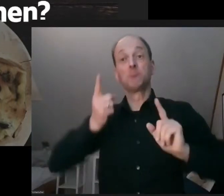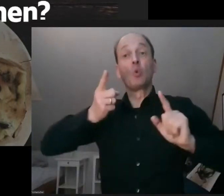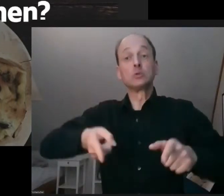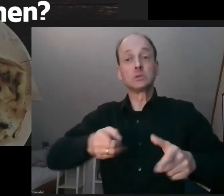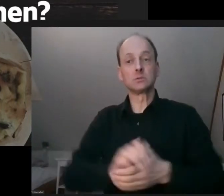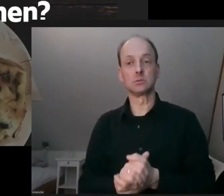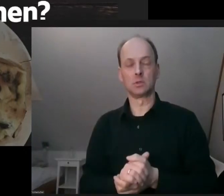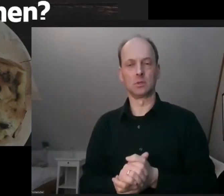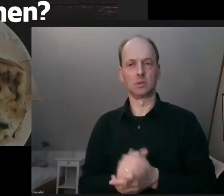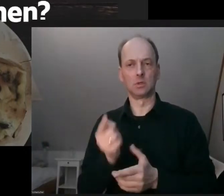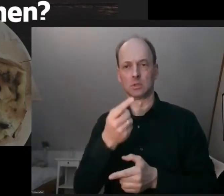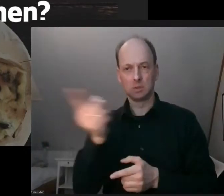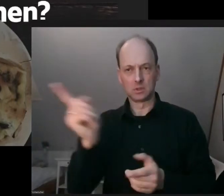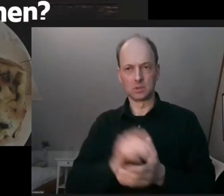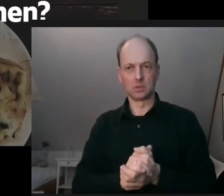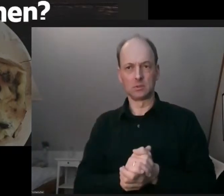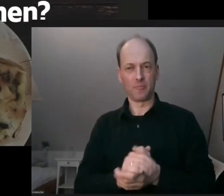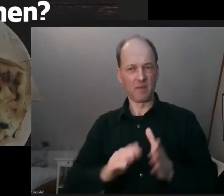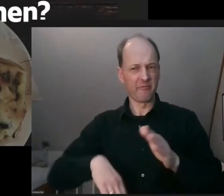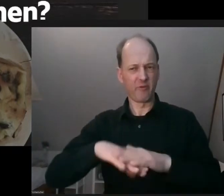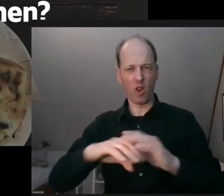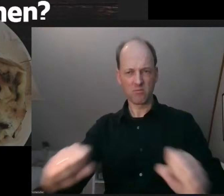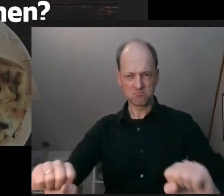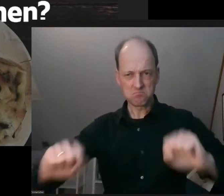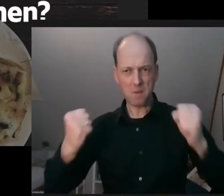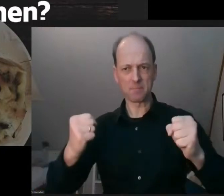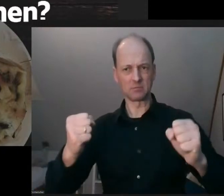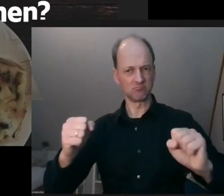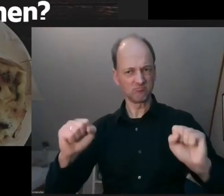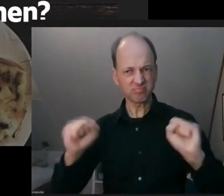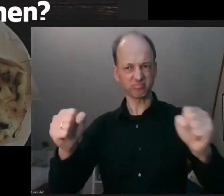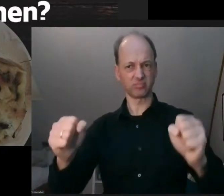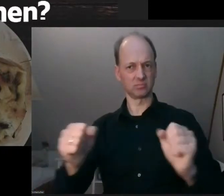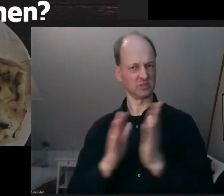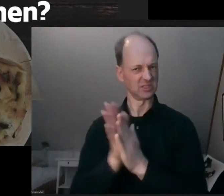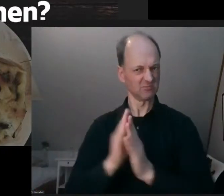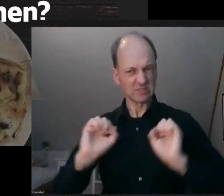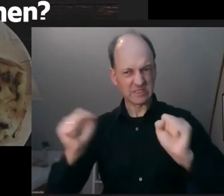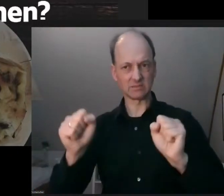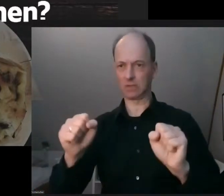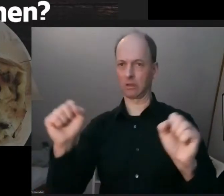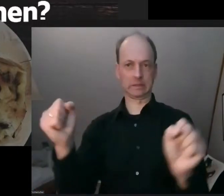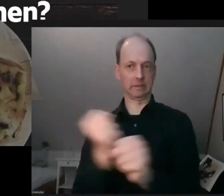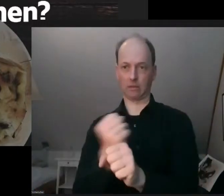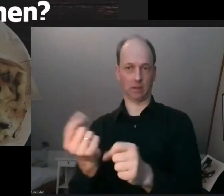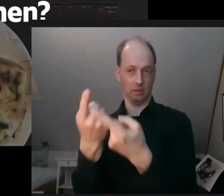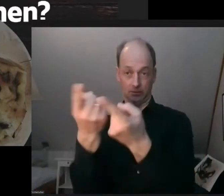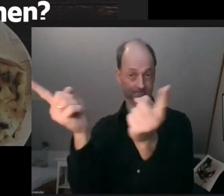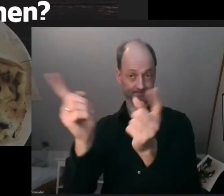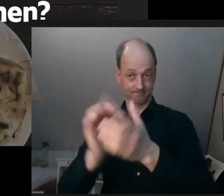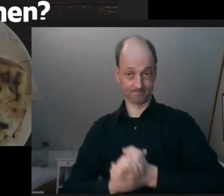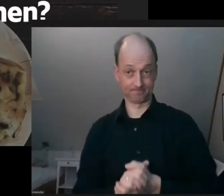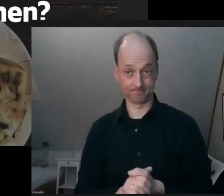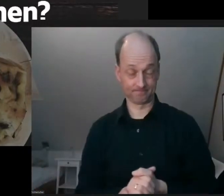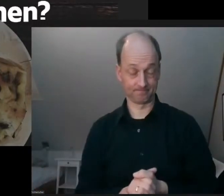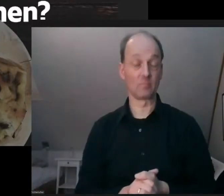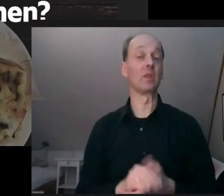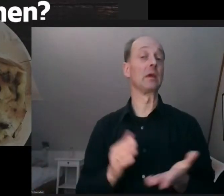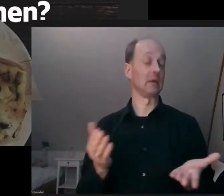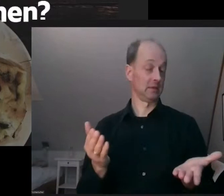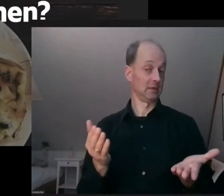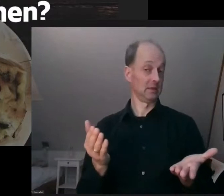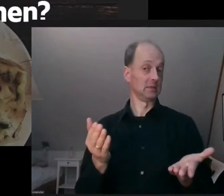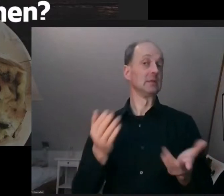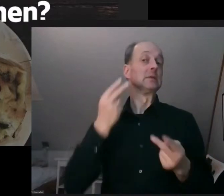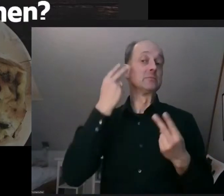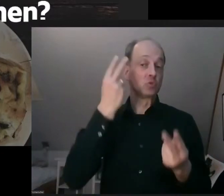you need to do this or that, for example, in a movie, he then probably will not exploit his